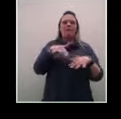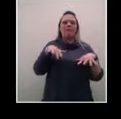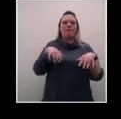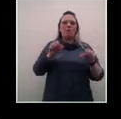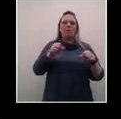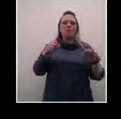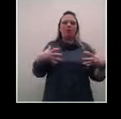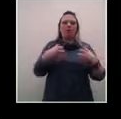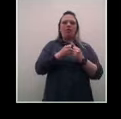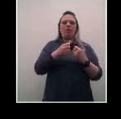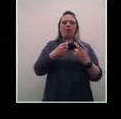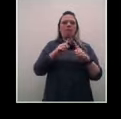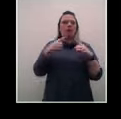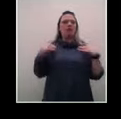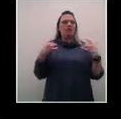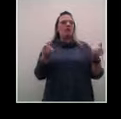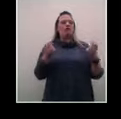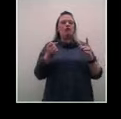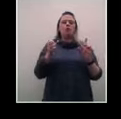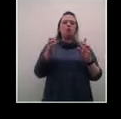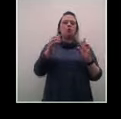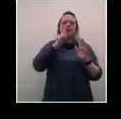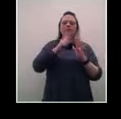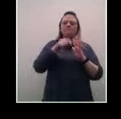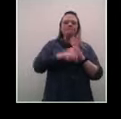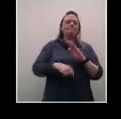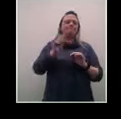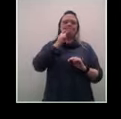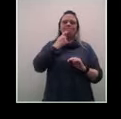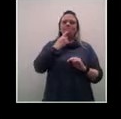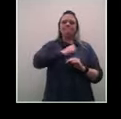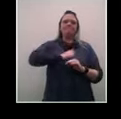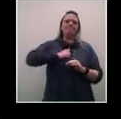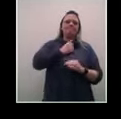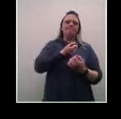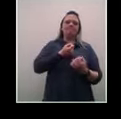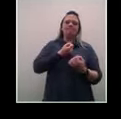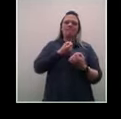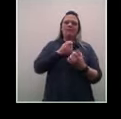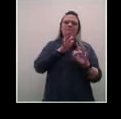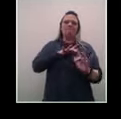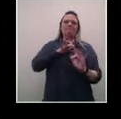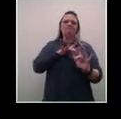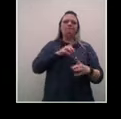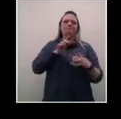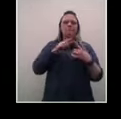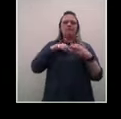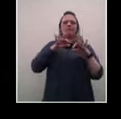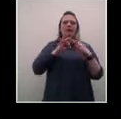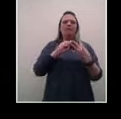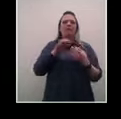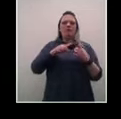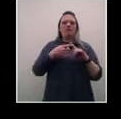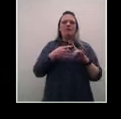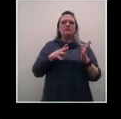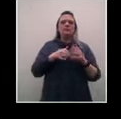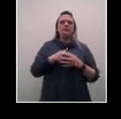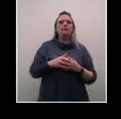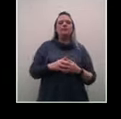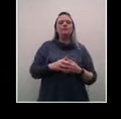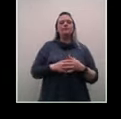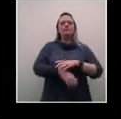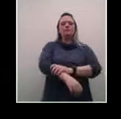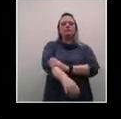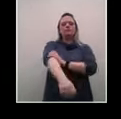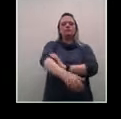that. So my deepest condolences is to his family, just like all the other families who've lost loved ones. Hospital